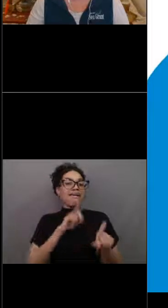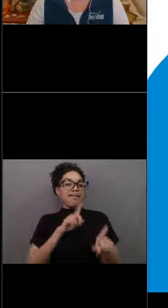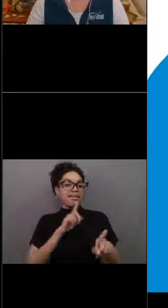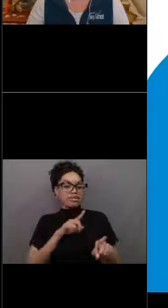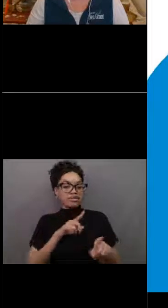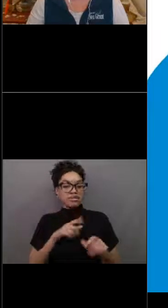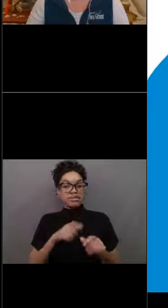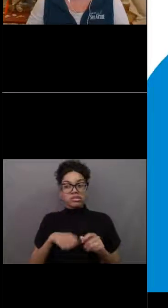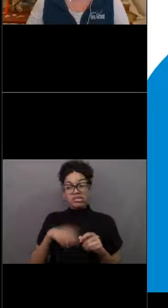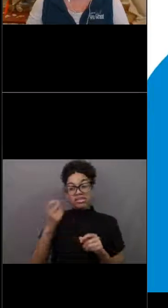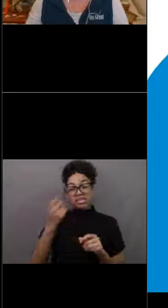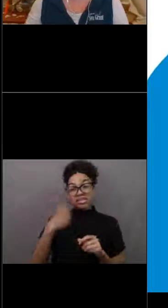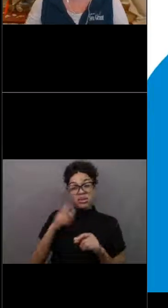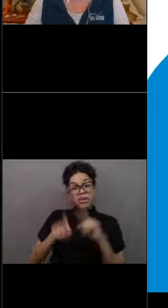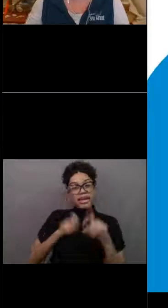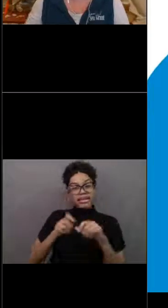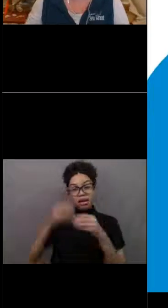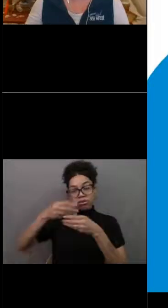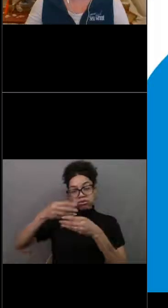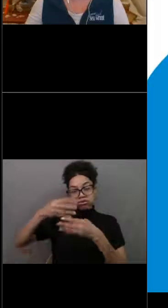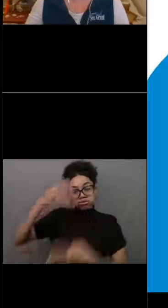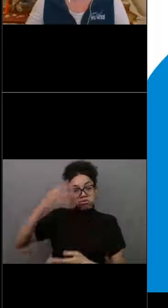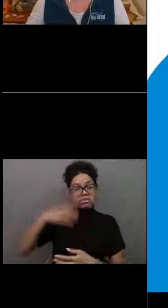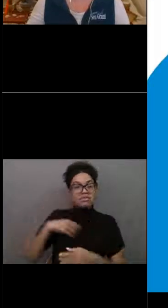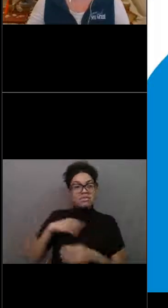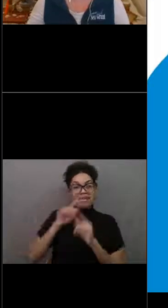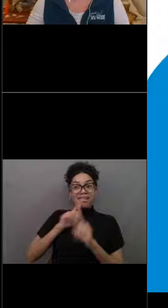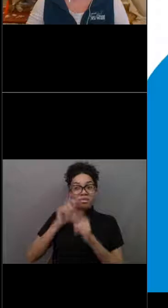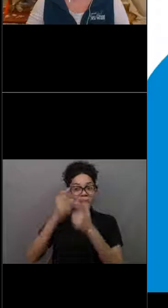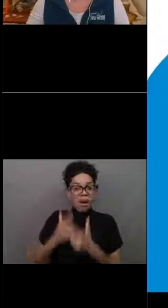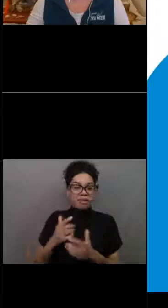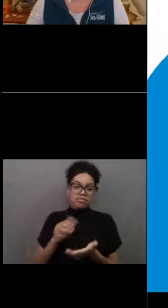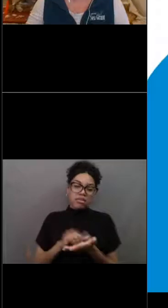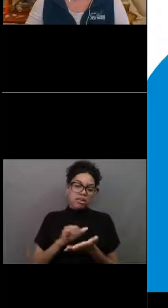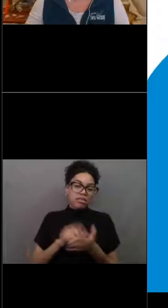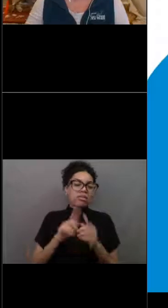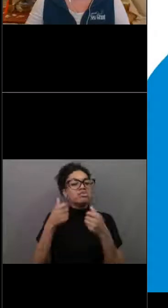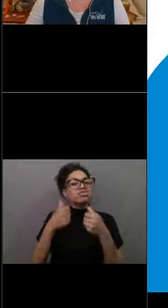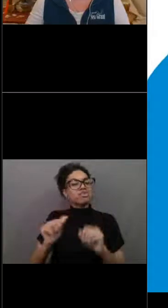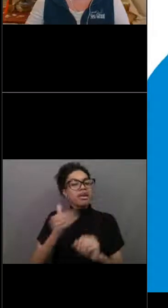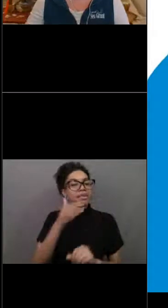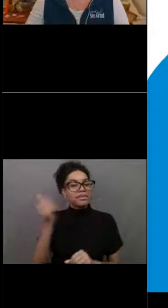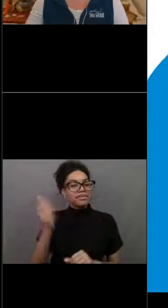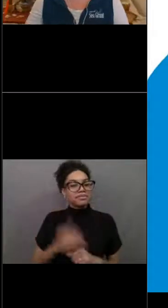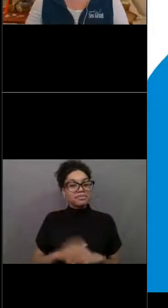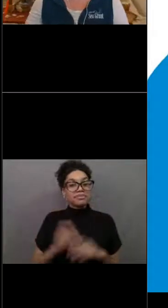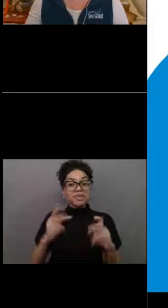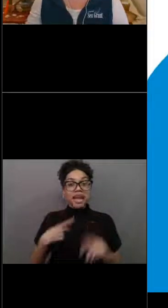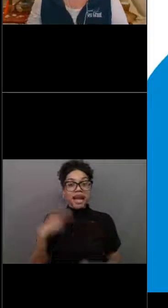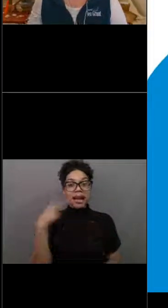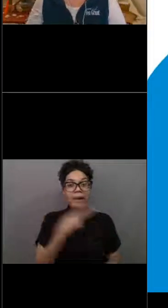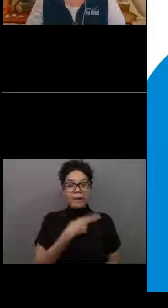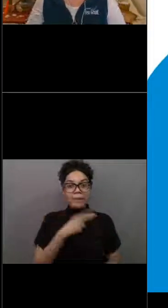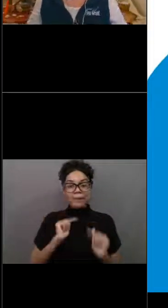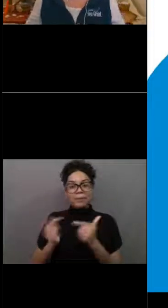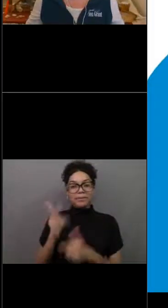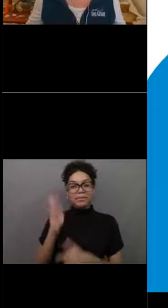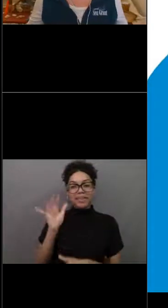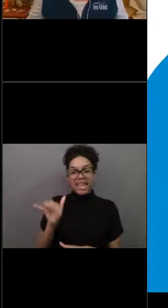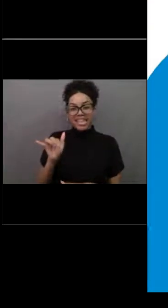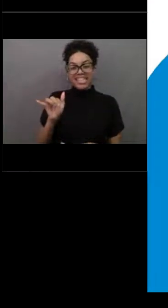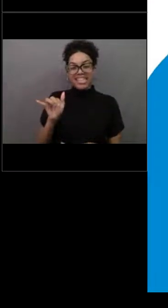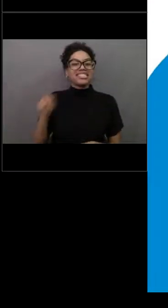answer as many as we can. So enough of me talking. I know you really want to hear from Kelly, so I am going to turn it over to her and we're going to learn